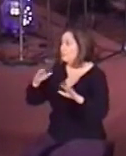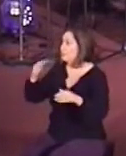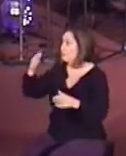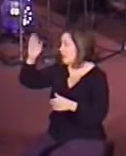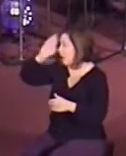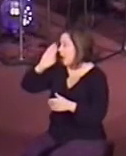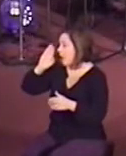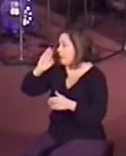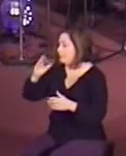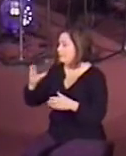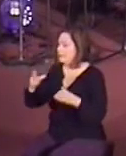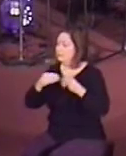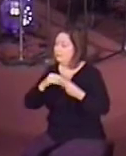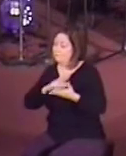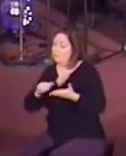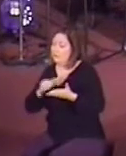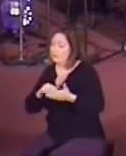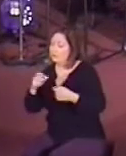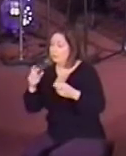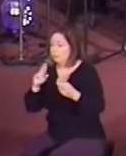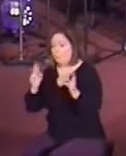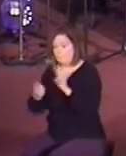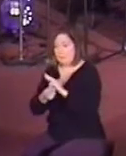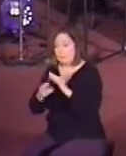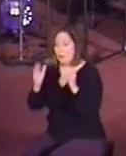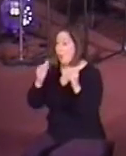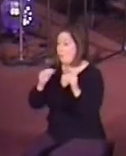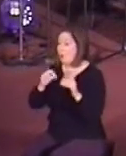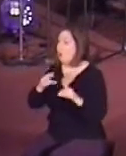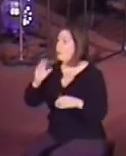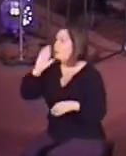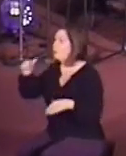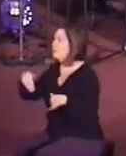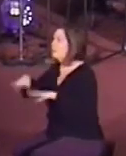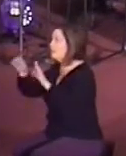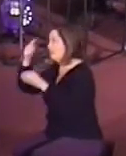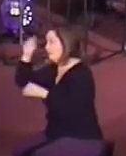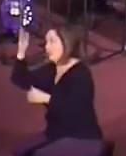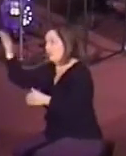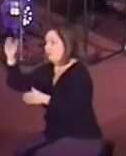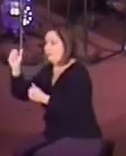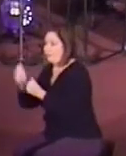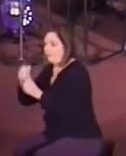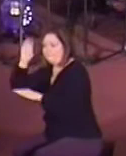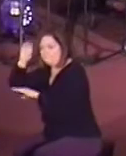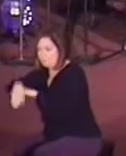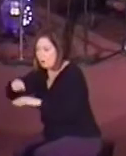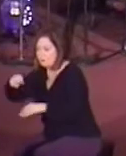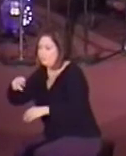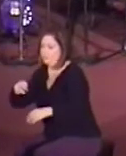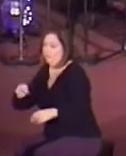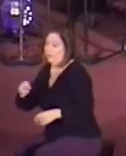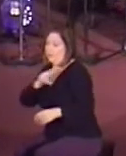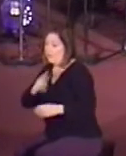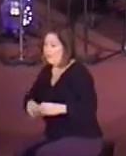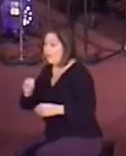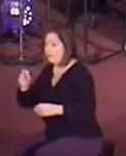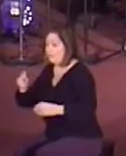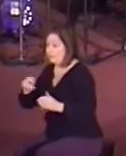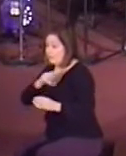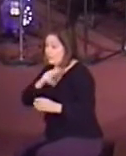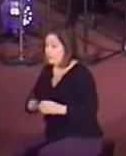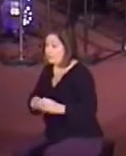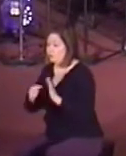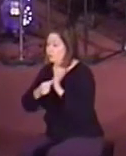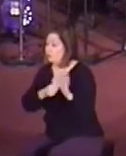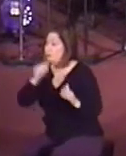of forgiveness and repentance and hope, or you're going to submit to him forcefully as the King of Kings reveals himself from heaven,